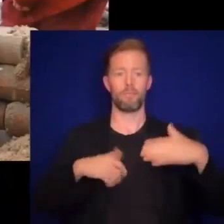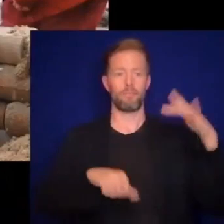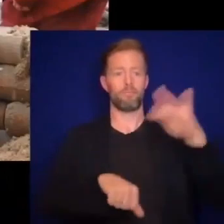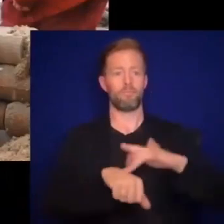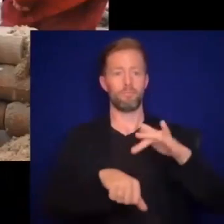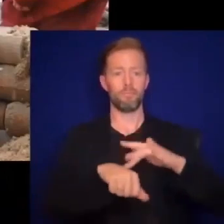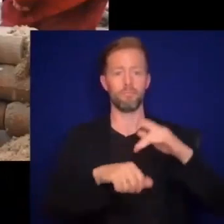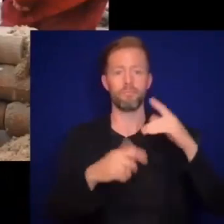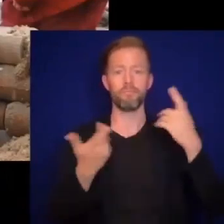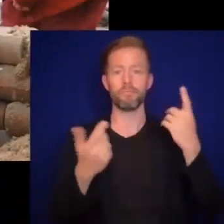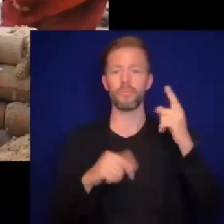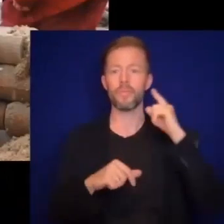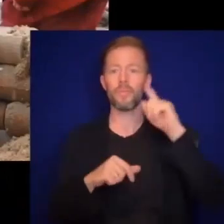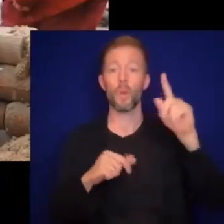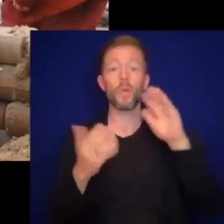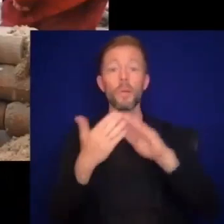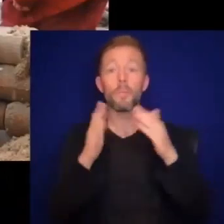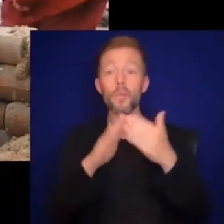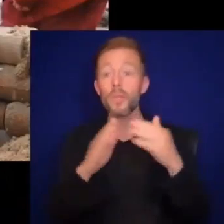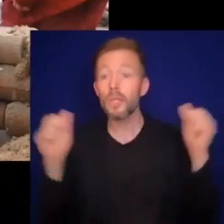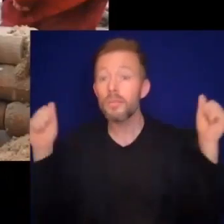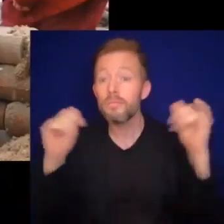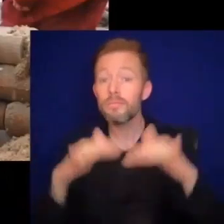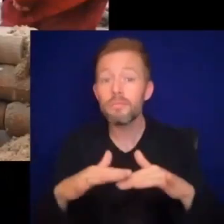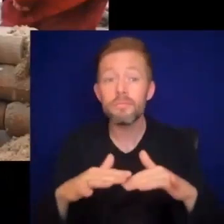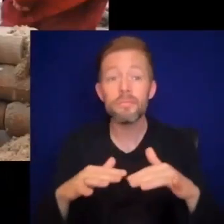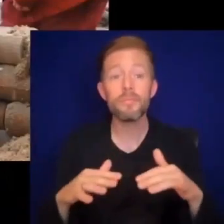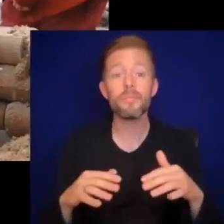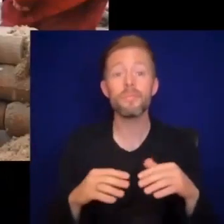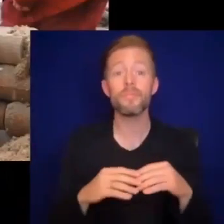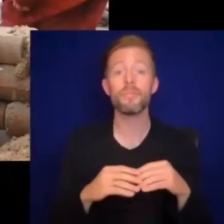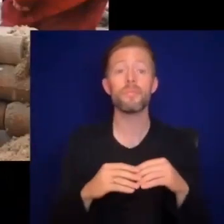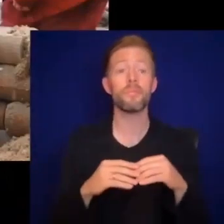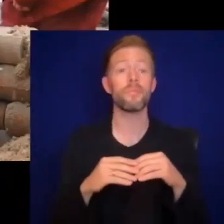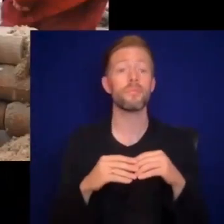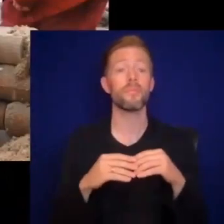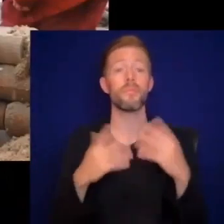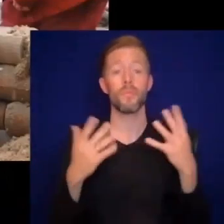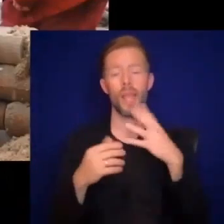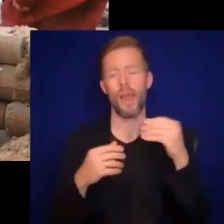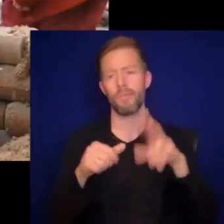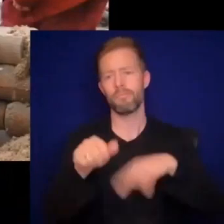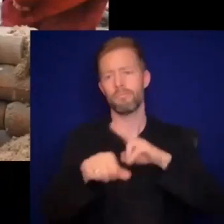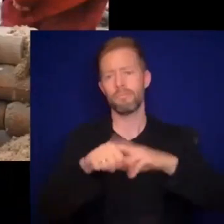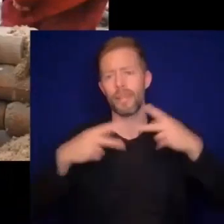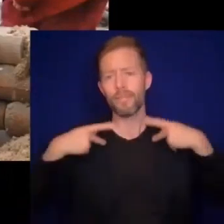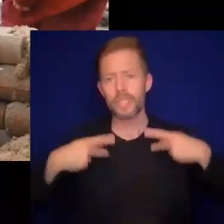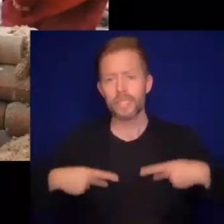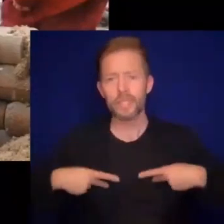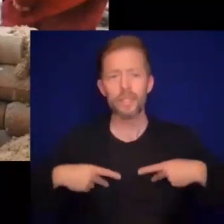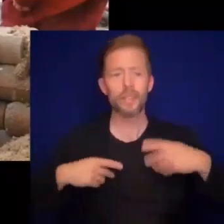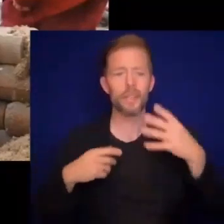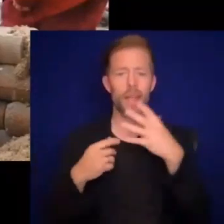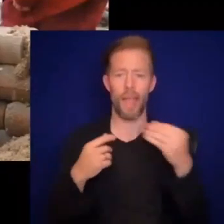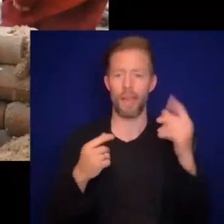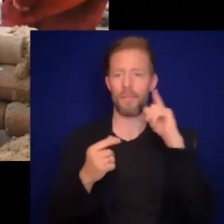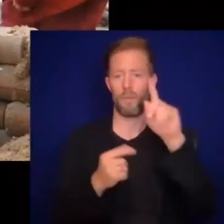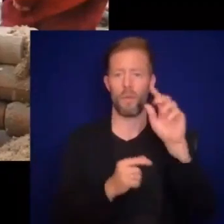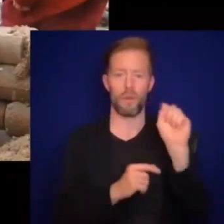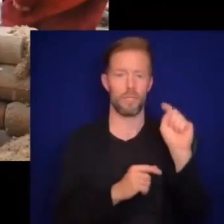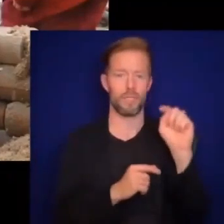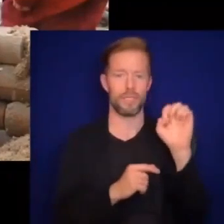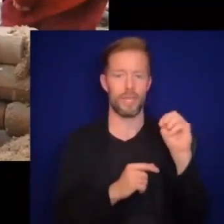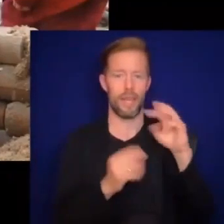contact, for community gatherings, for healthy eating, of course, physical activity, and of course,